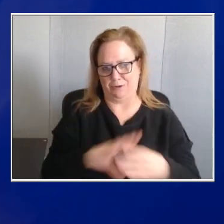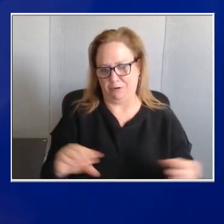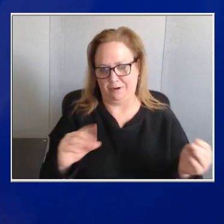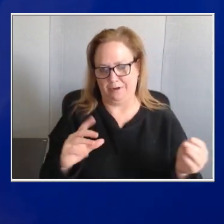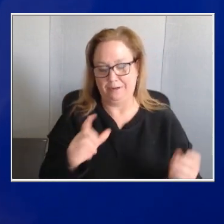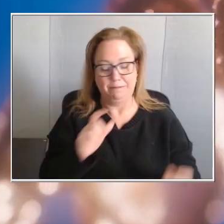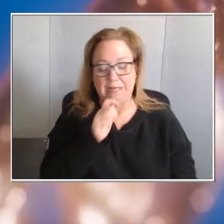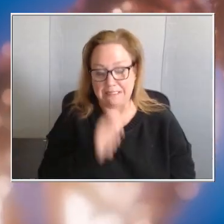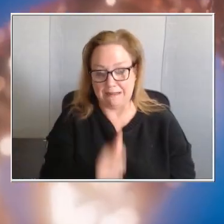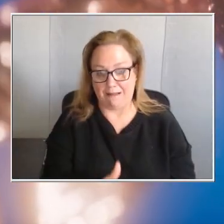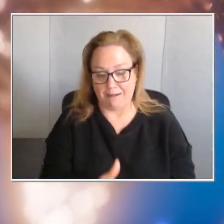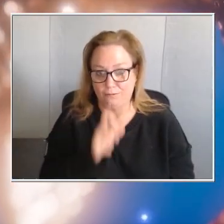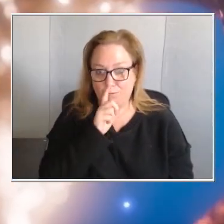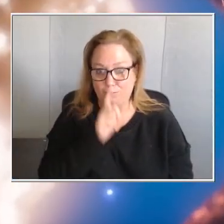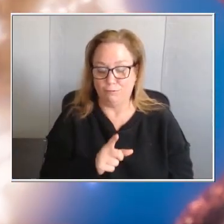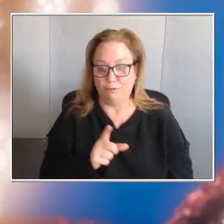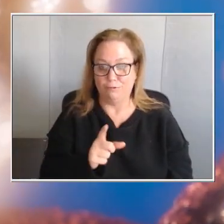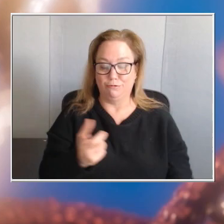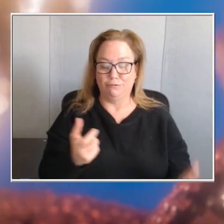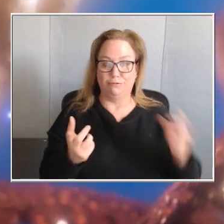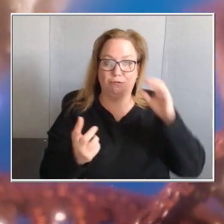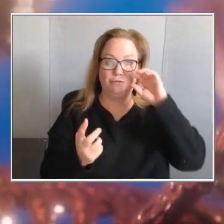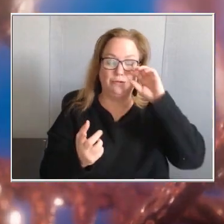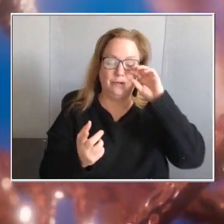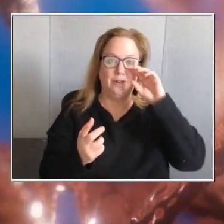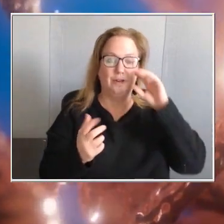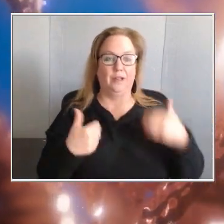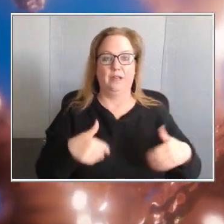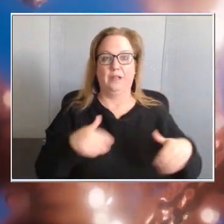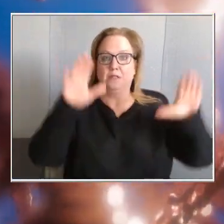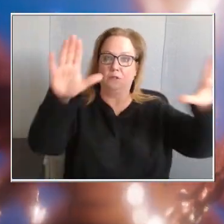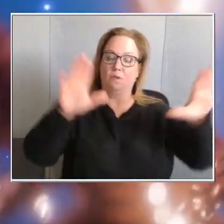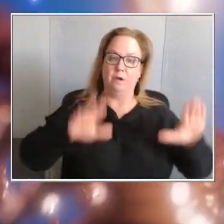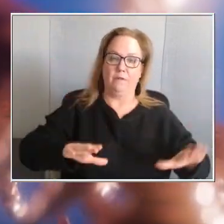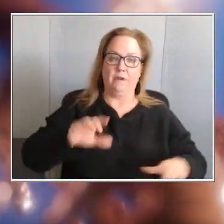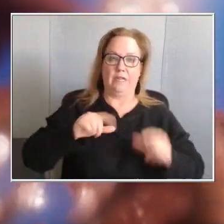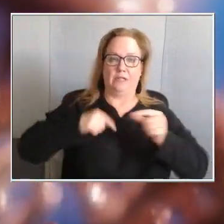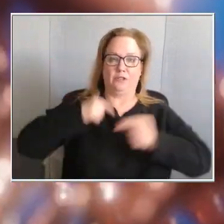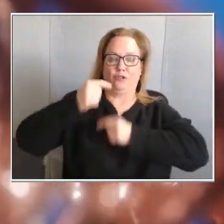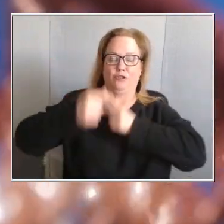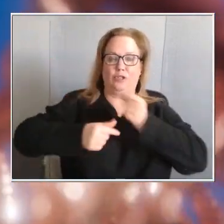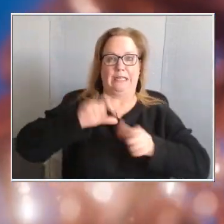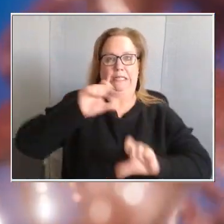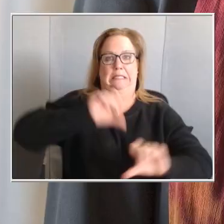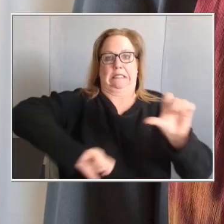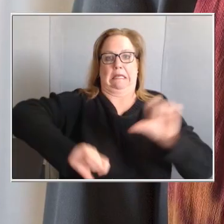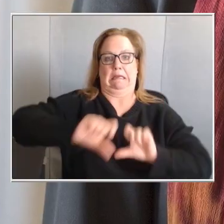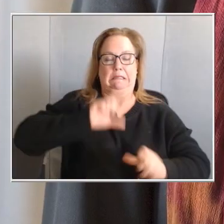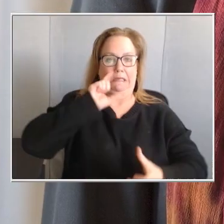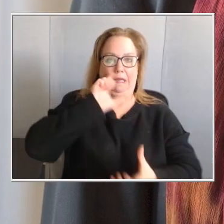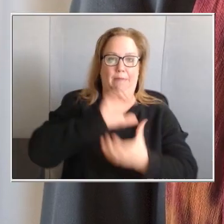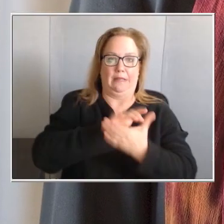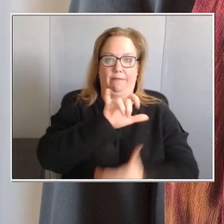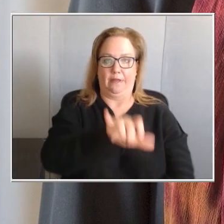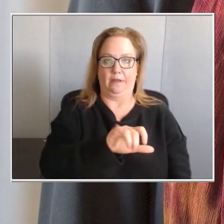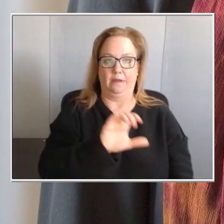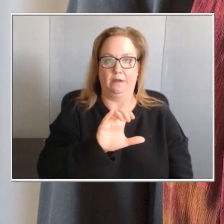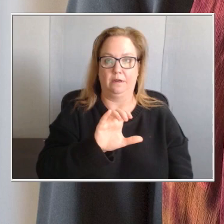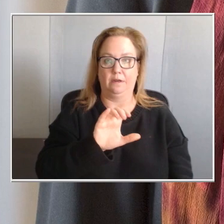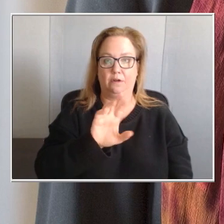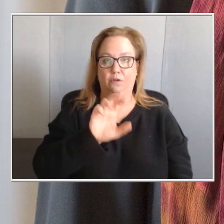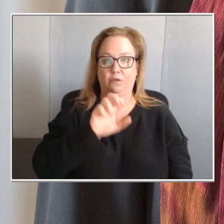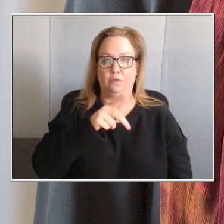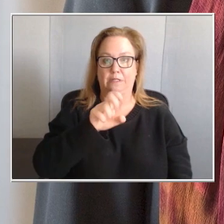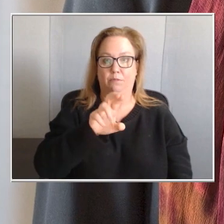story at all. It's reality. It's extraordinary. It's gee whiz science, and I believe that. In fact, CRISPR won these